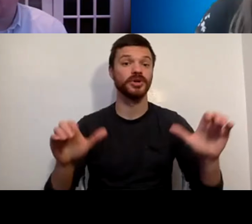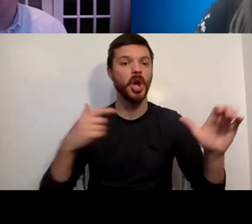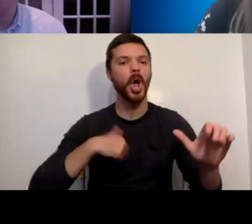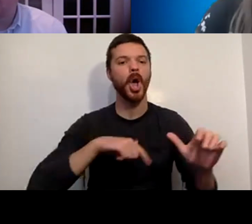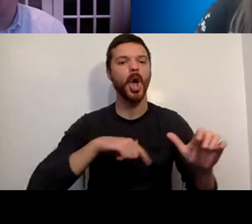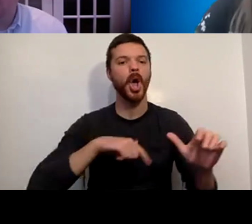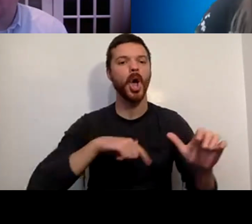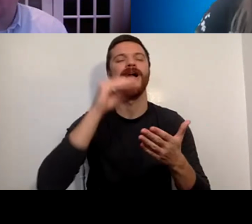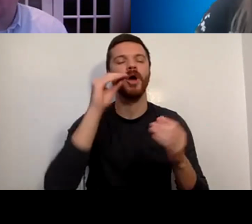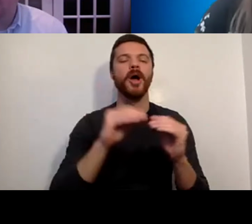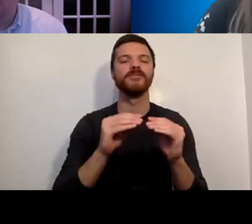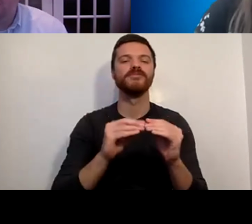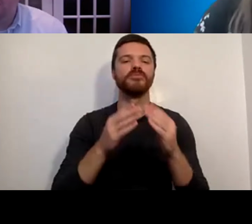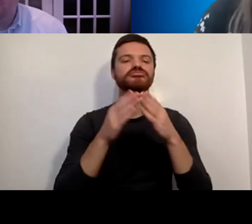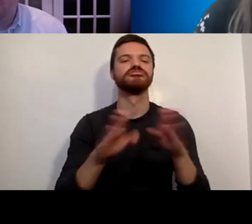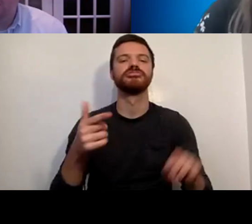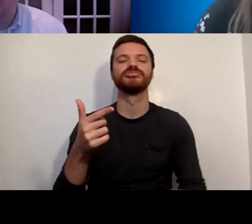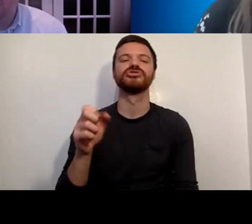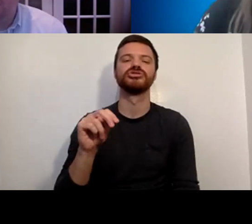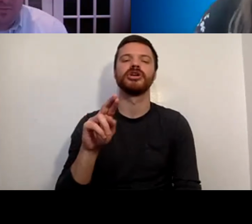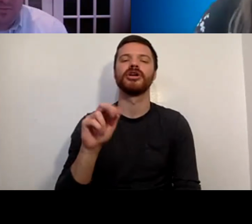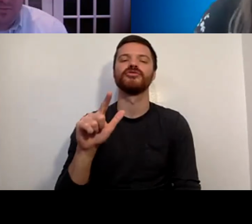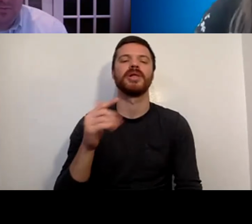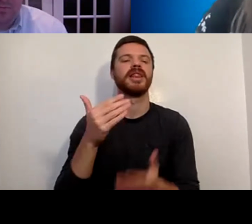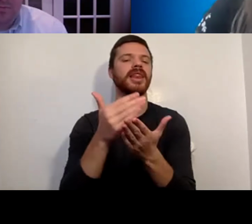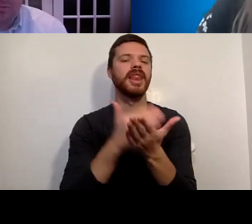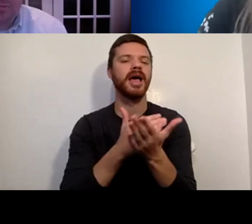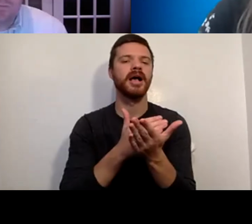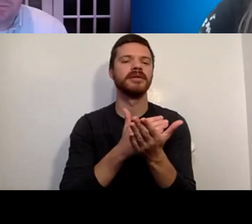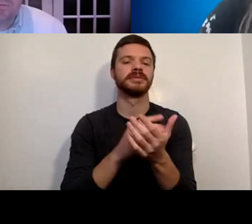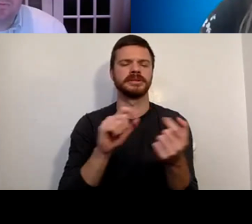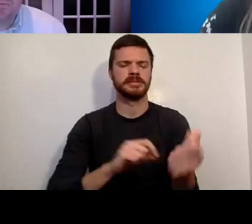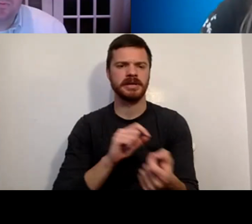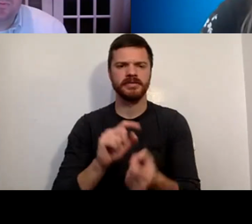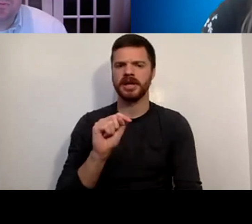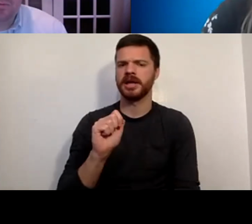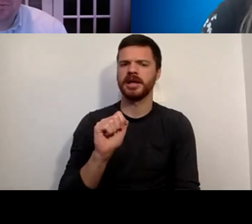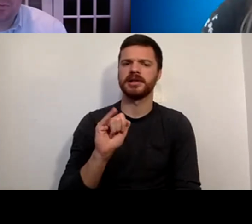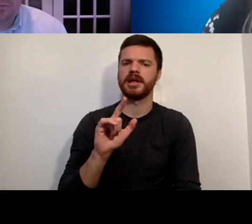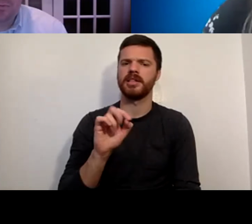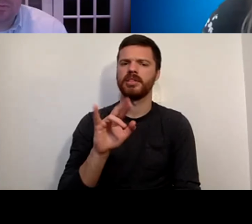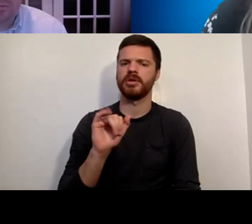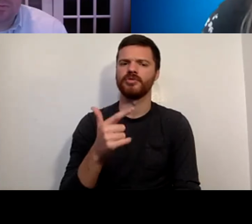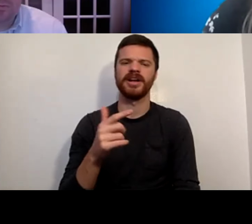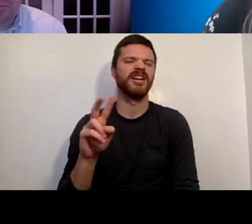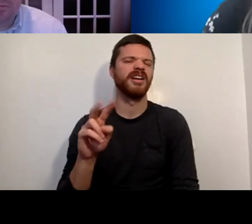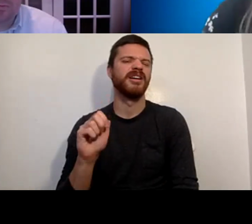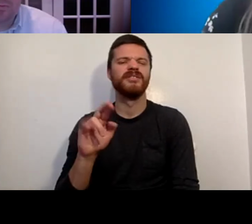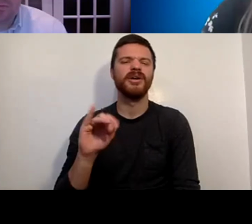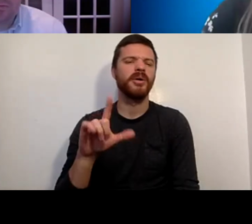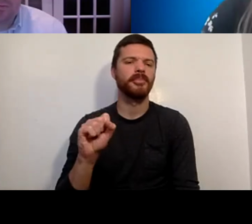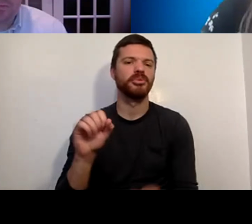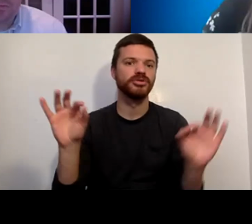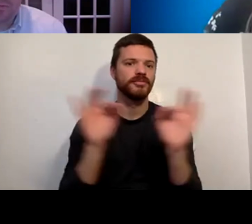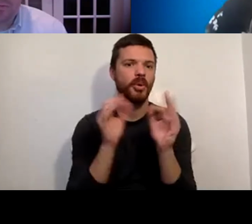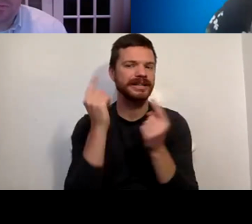generalizable kind of lessons about specific tailoring kind of variables that are important to consider, and then, you know, how